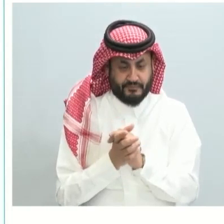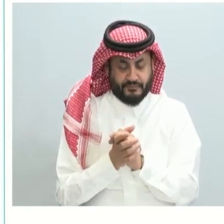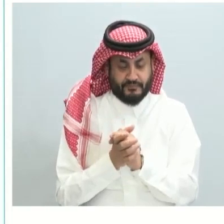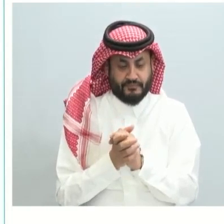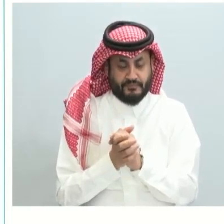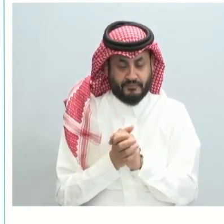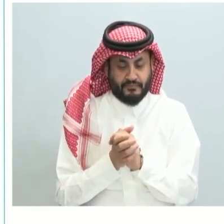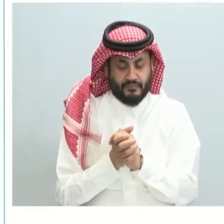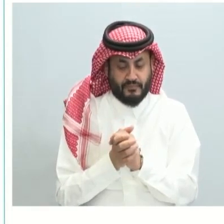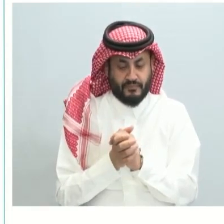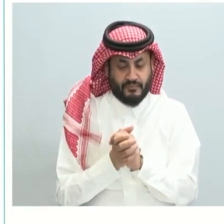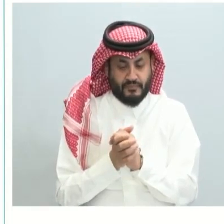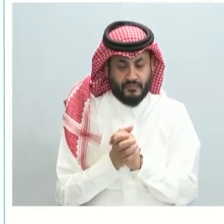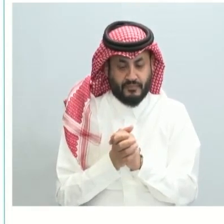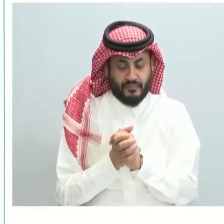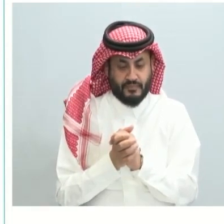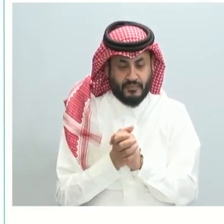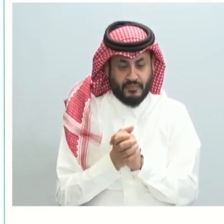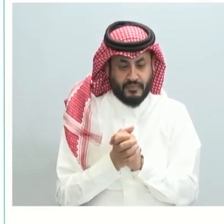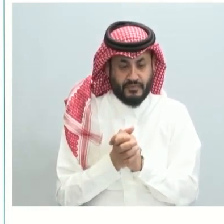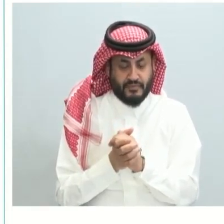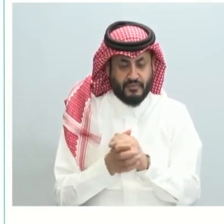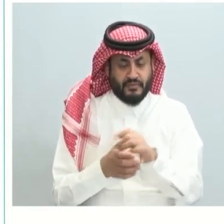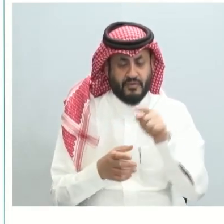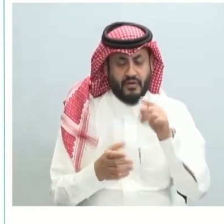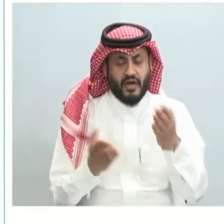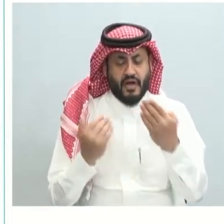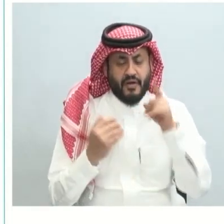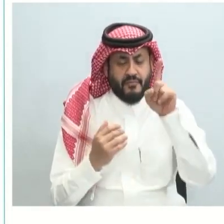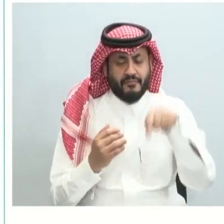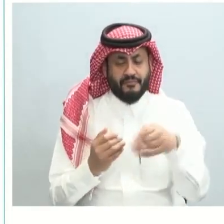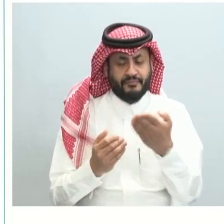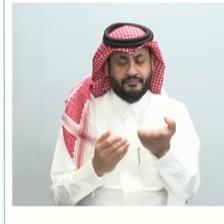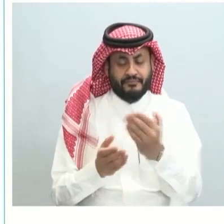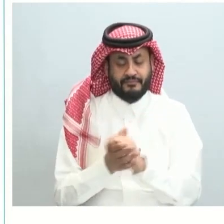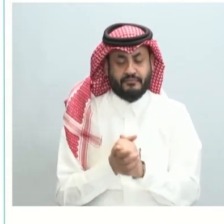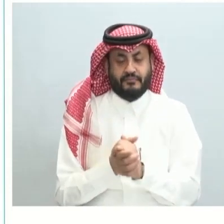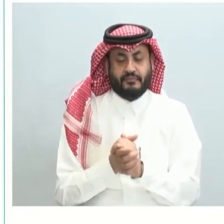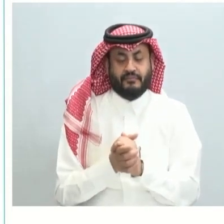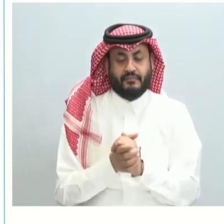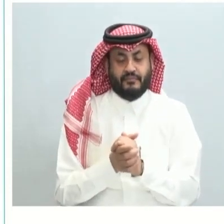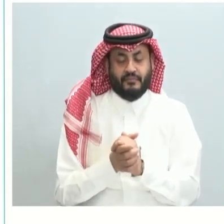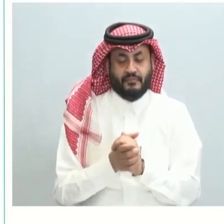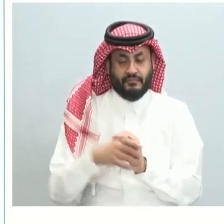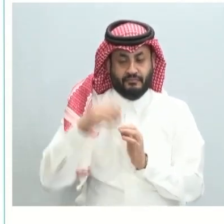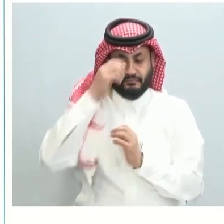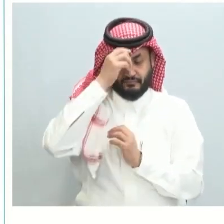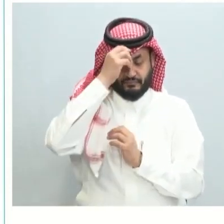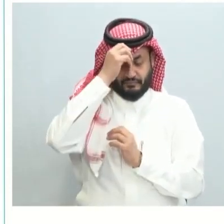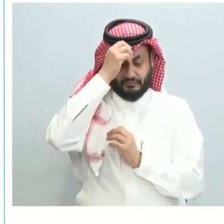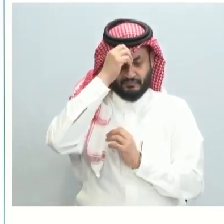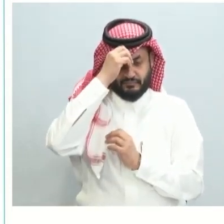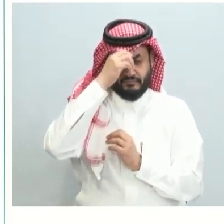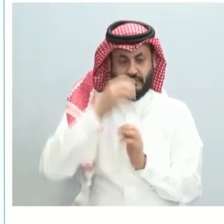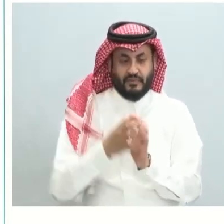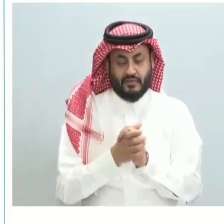rest of the vowels. Now let's get to know our objectives in today's lesson. At the end of this lesson, we hope that